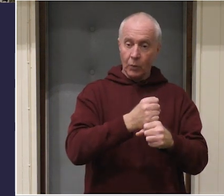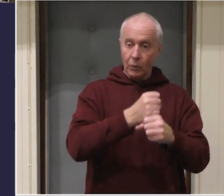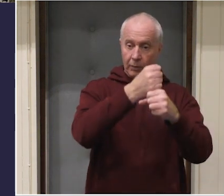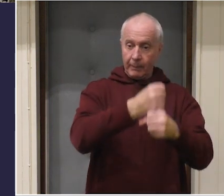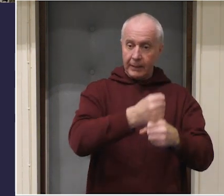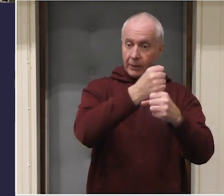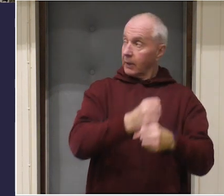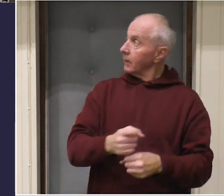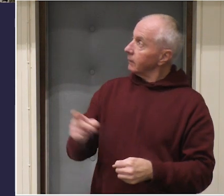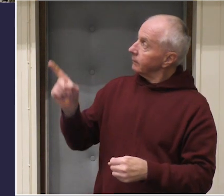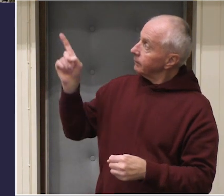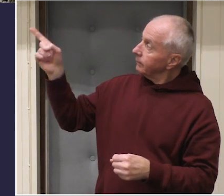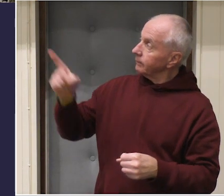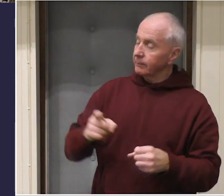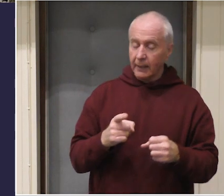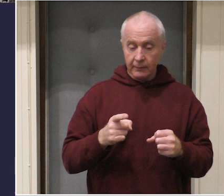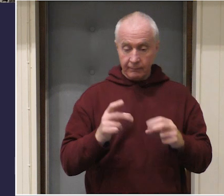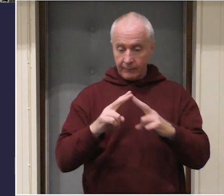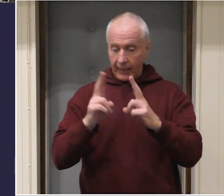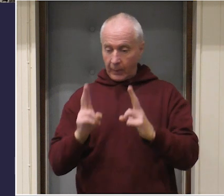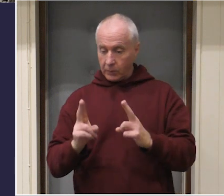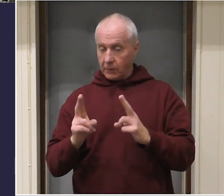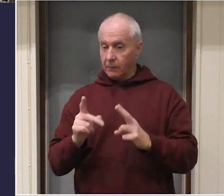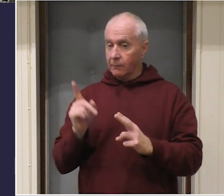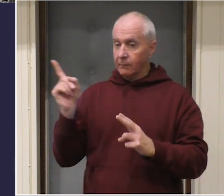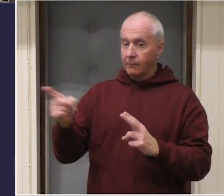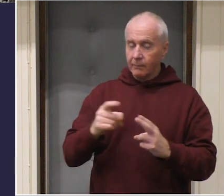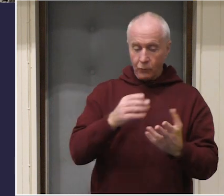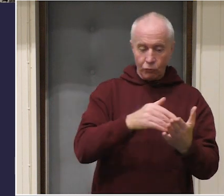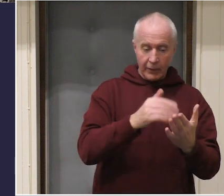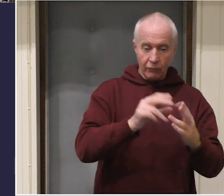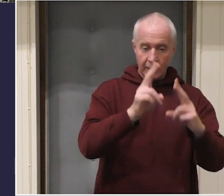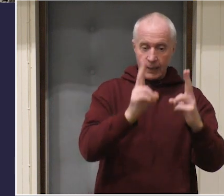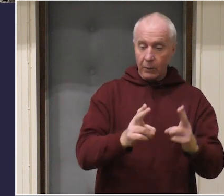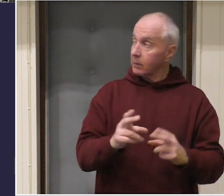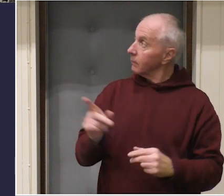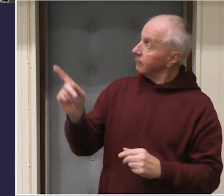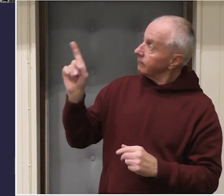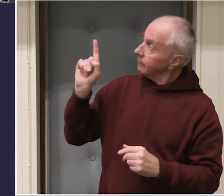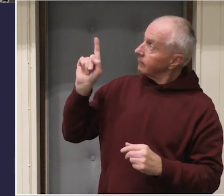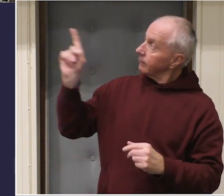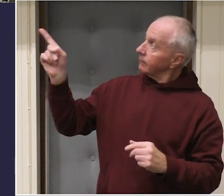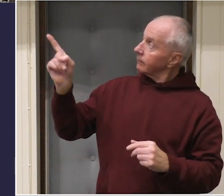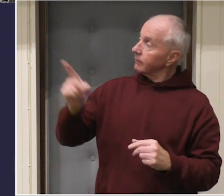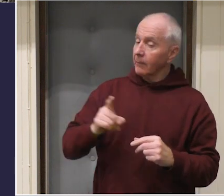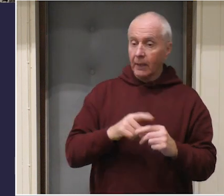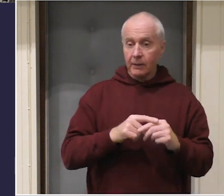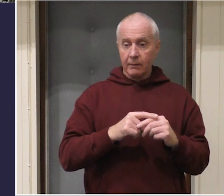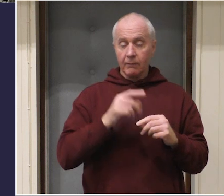over there. This is a chapter house. Here is the treasurer's house, and that is a window he observed